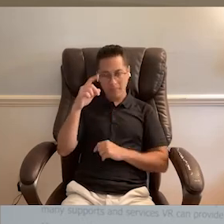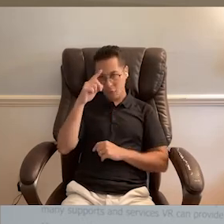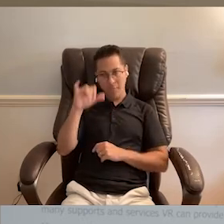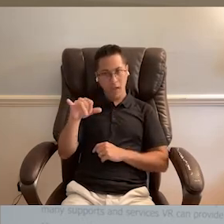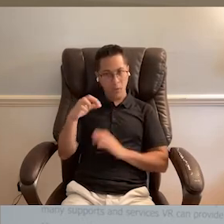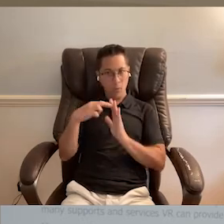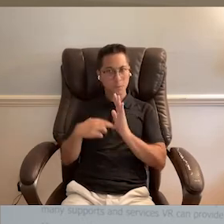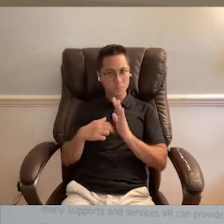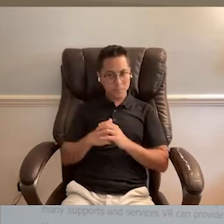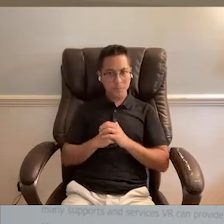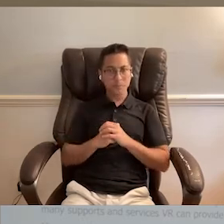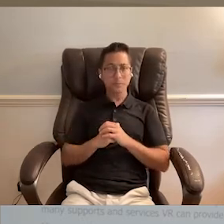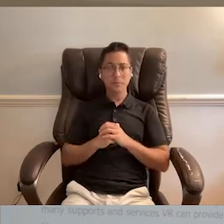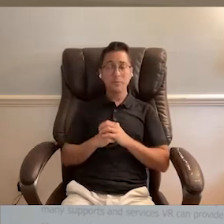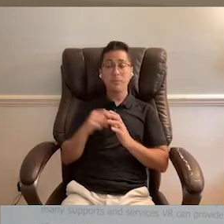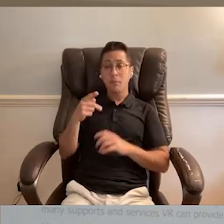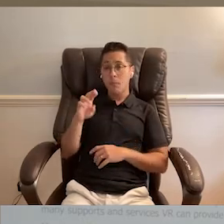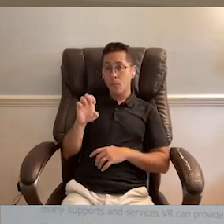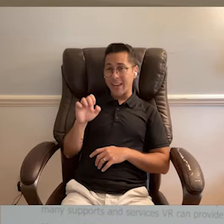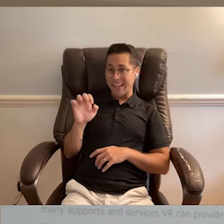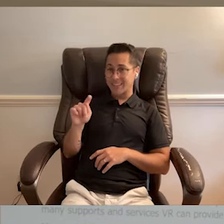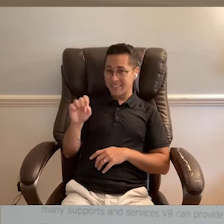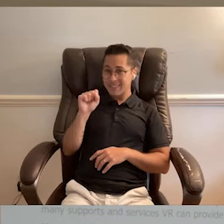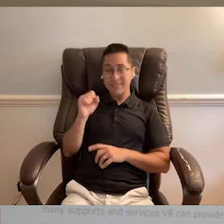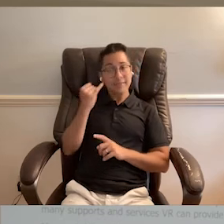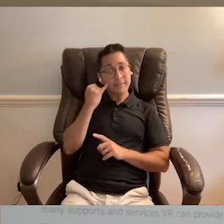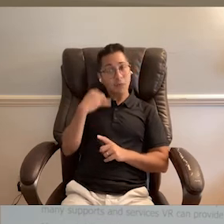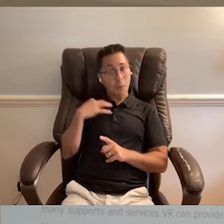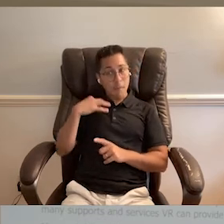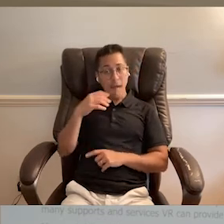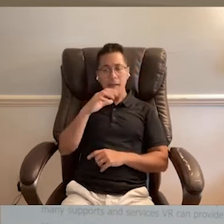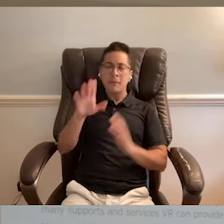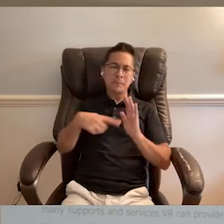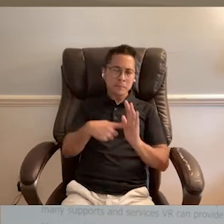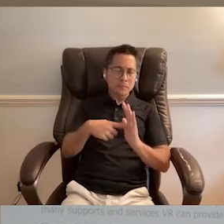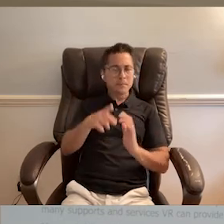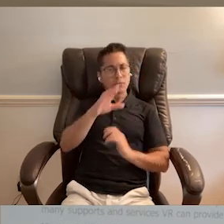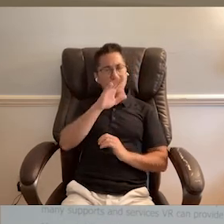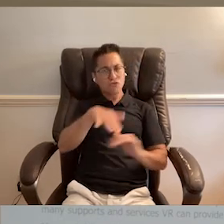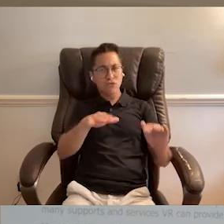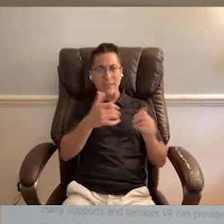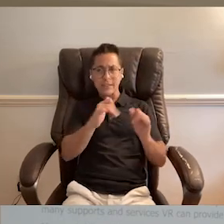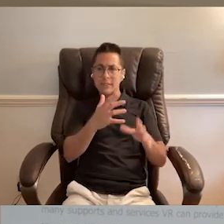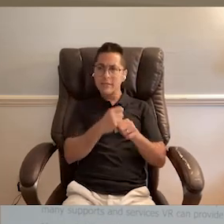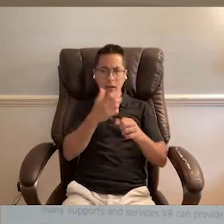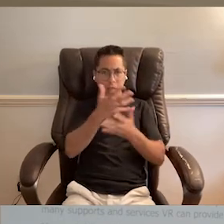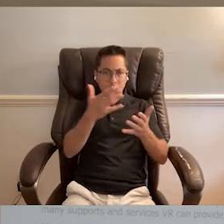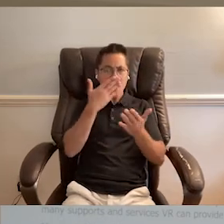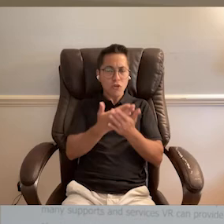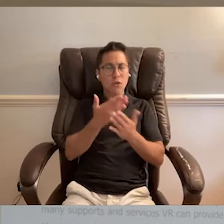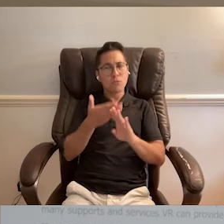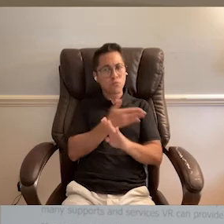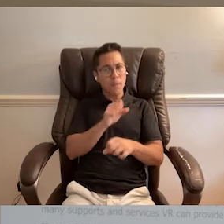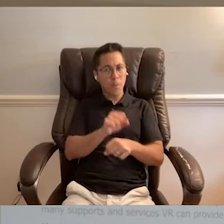The pre-ETS, if you apply at let's say your child's still getting a lot of good pre-employment services at